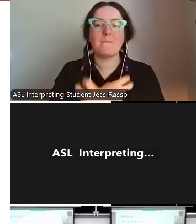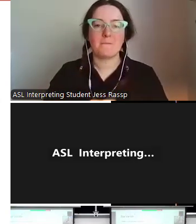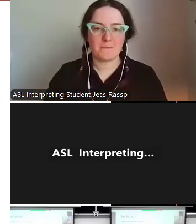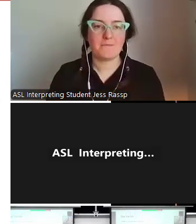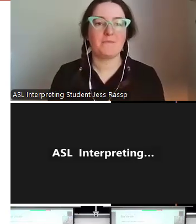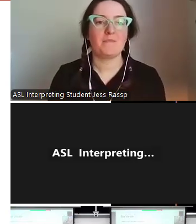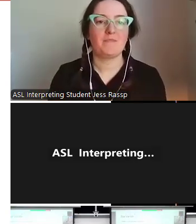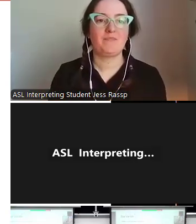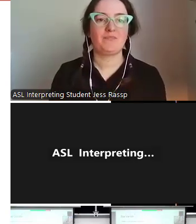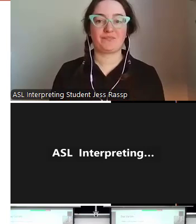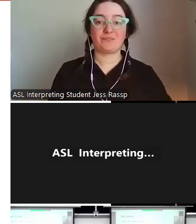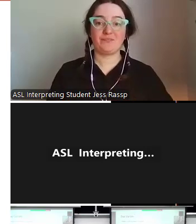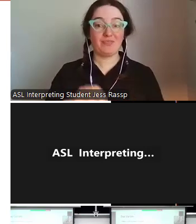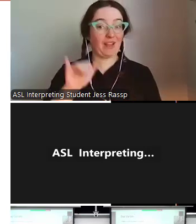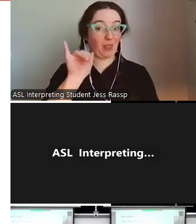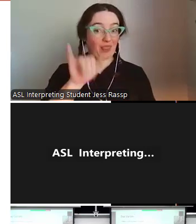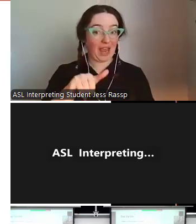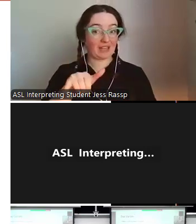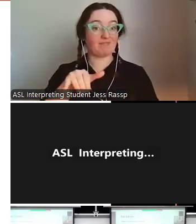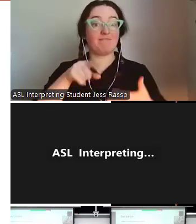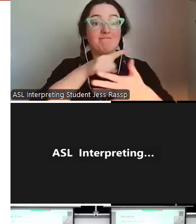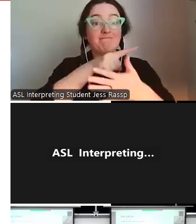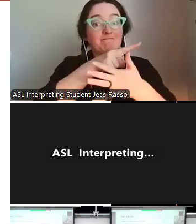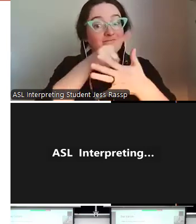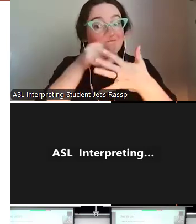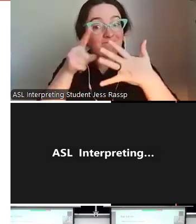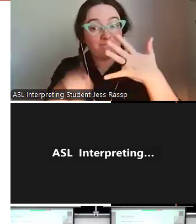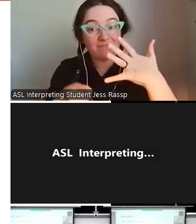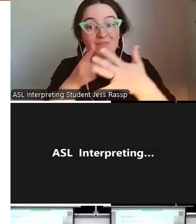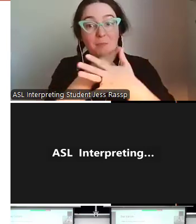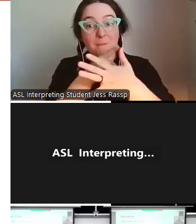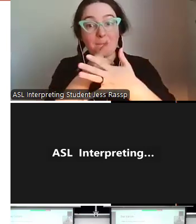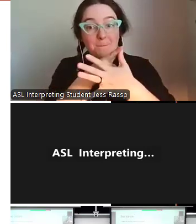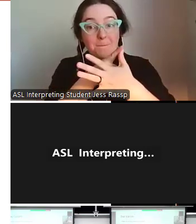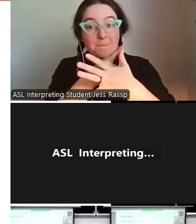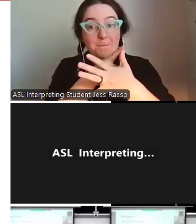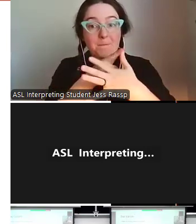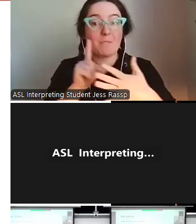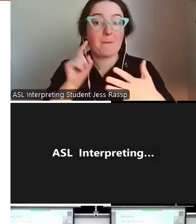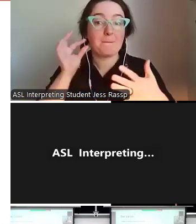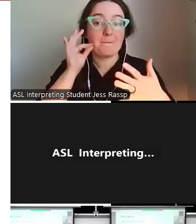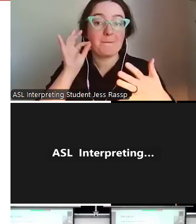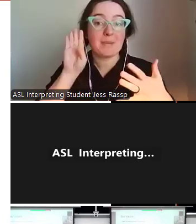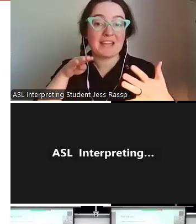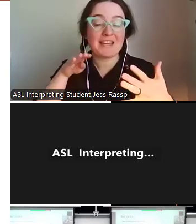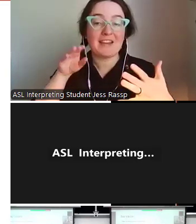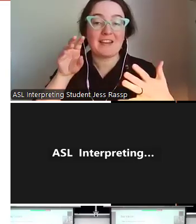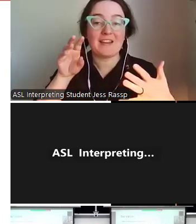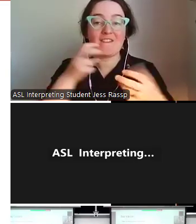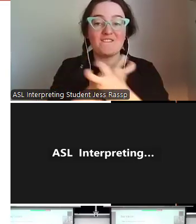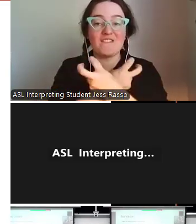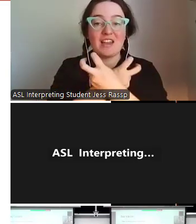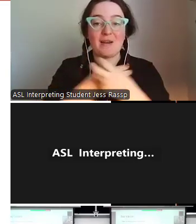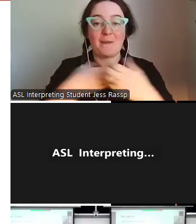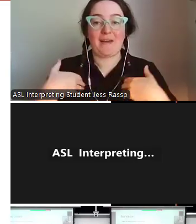has to be on the, and if I touch something okay. else. So then the bee venom, right? This is a mixture of bioactive